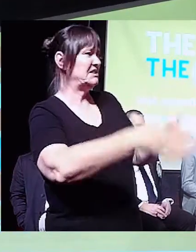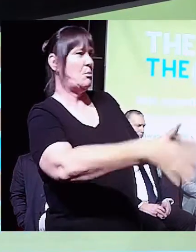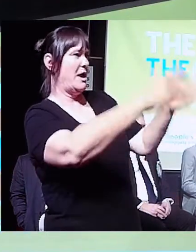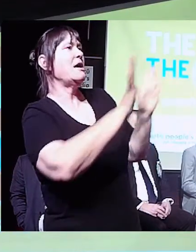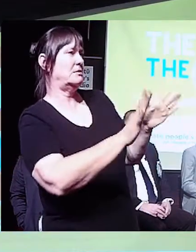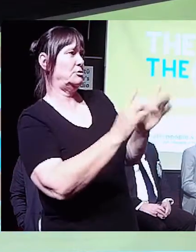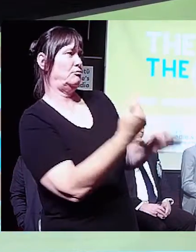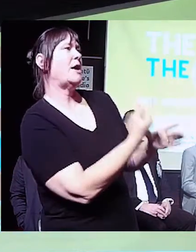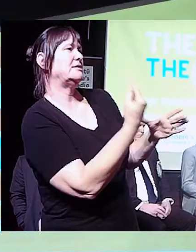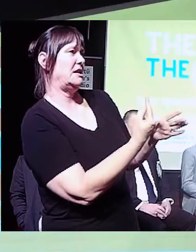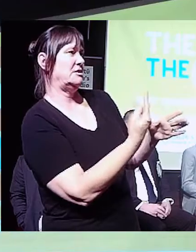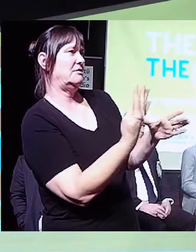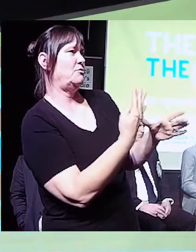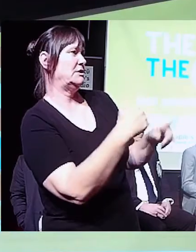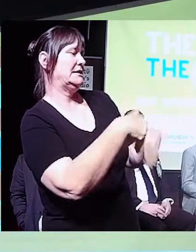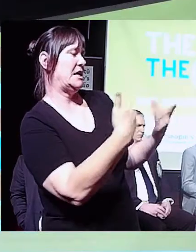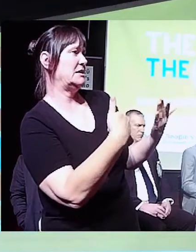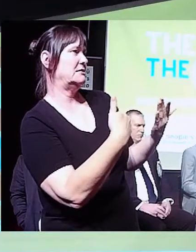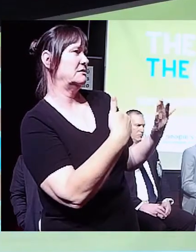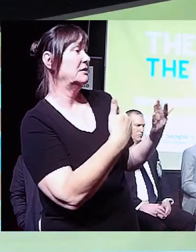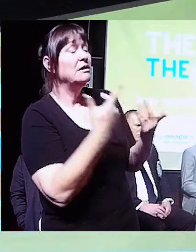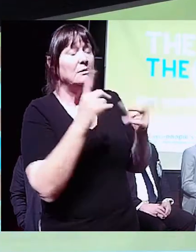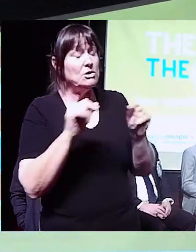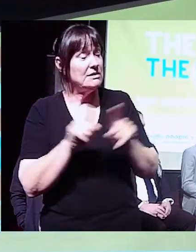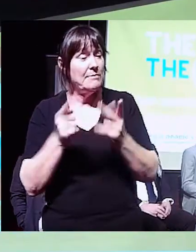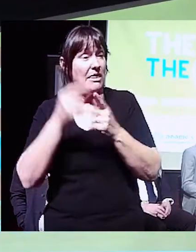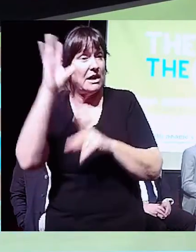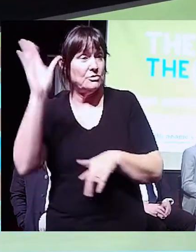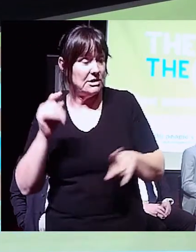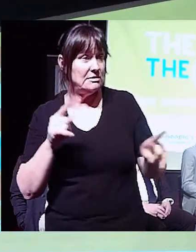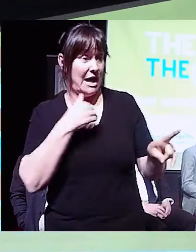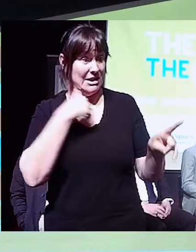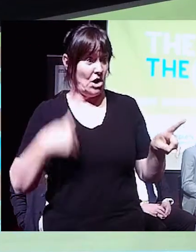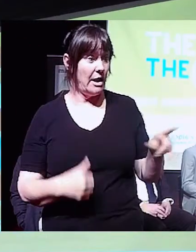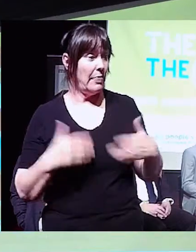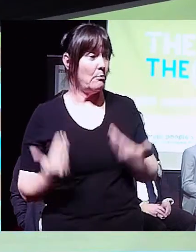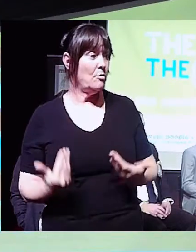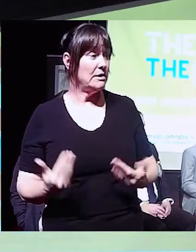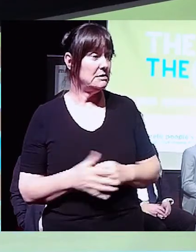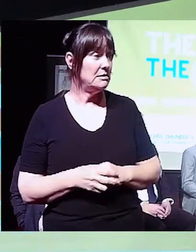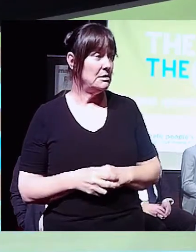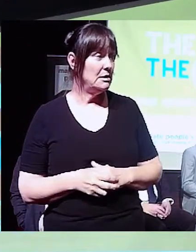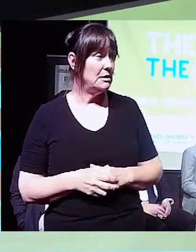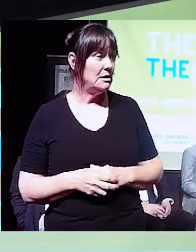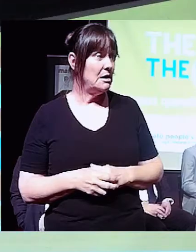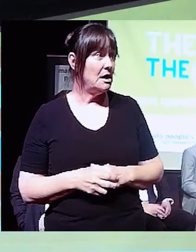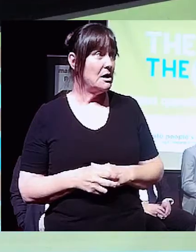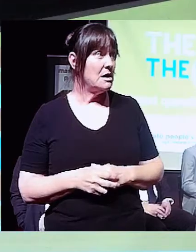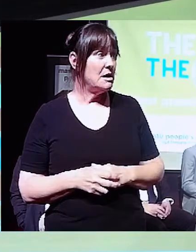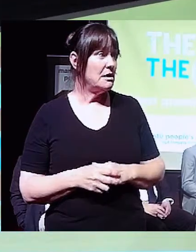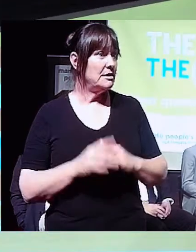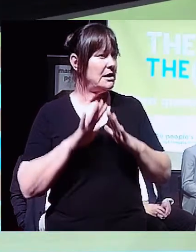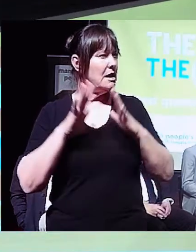quarantine, 14 days, it's pretty standard, happens in other countries. In China right now, there is the largest esports tournament ever